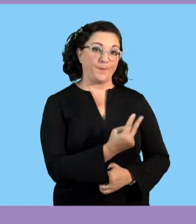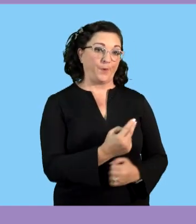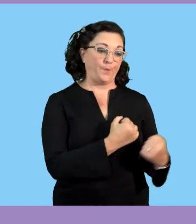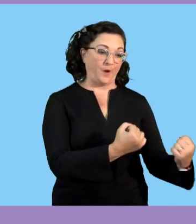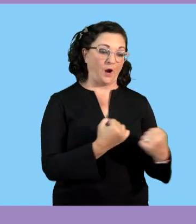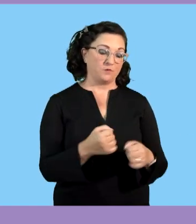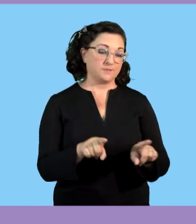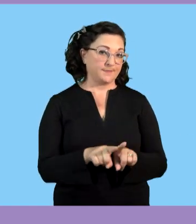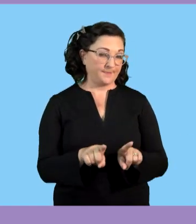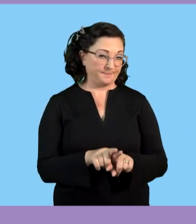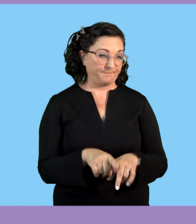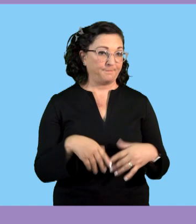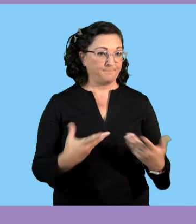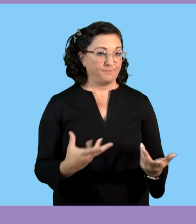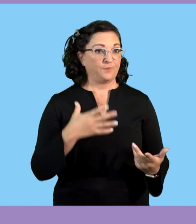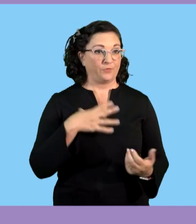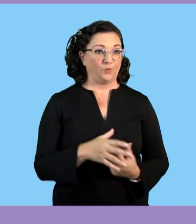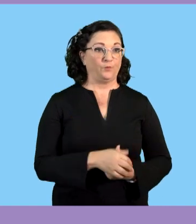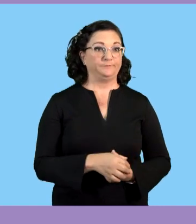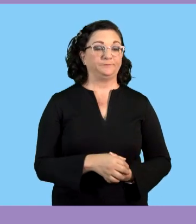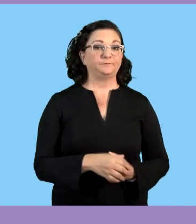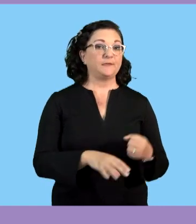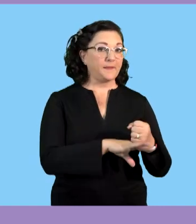the same base,